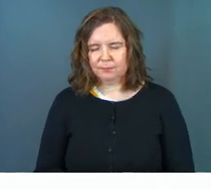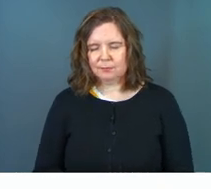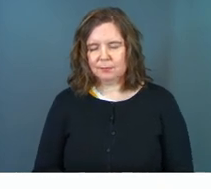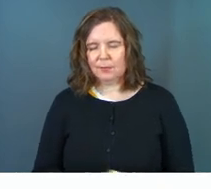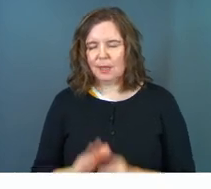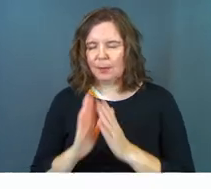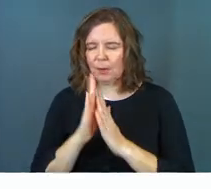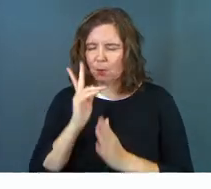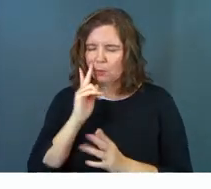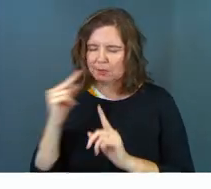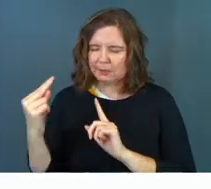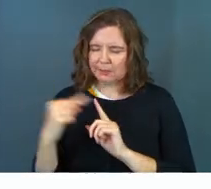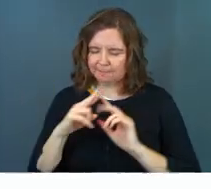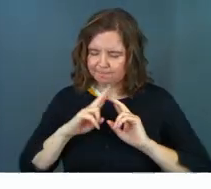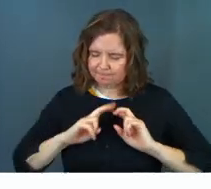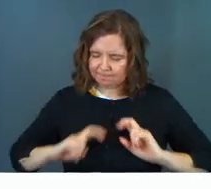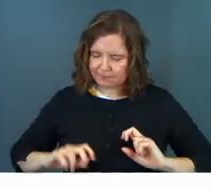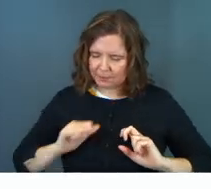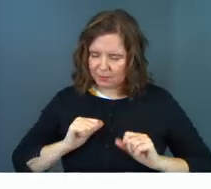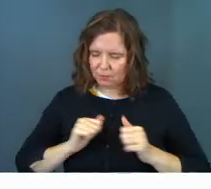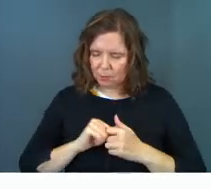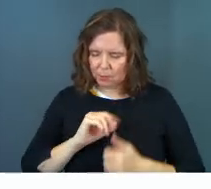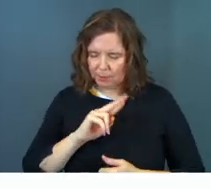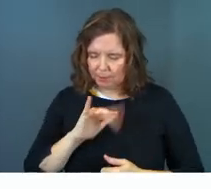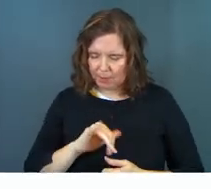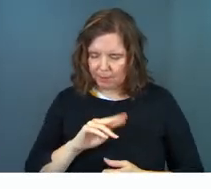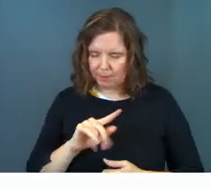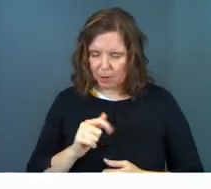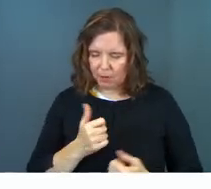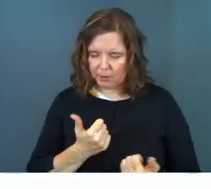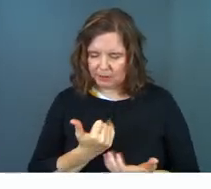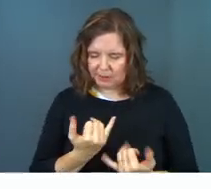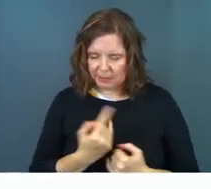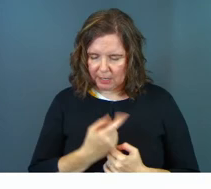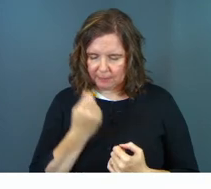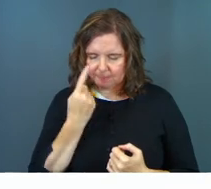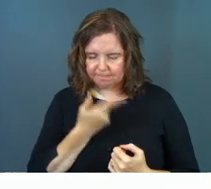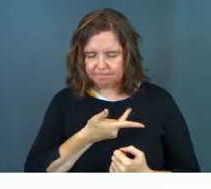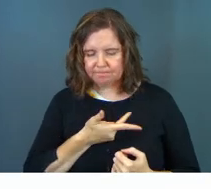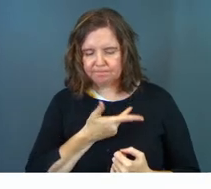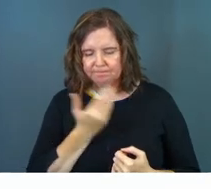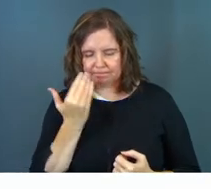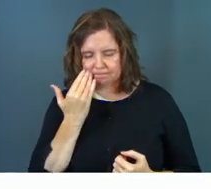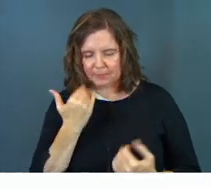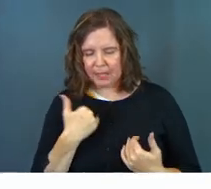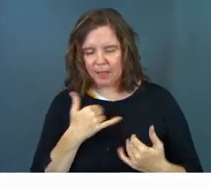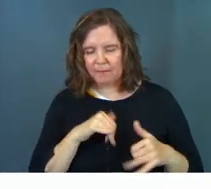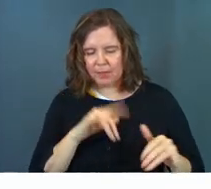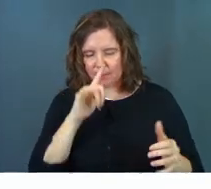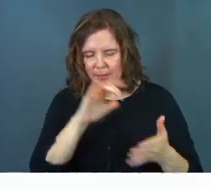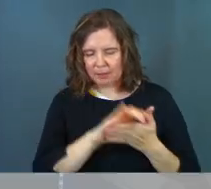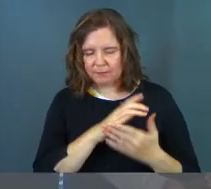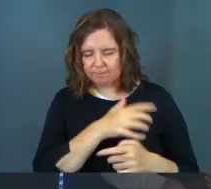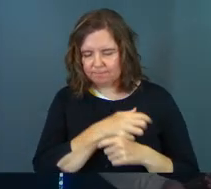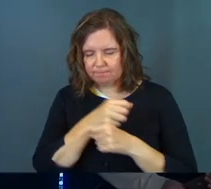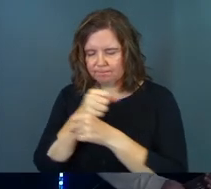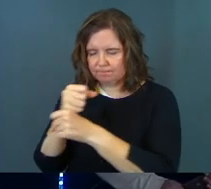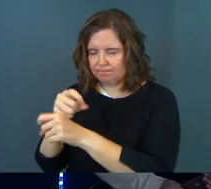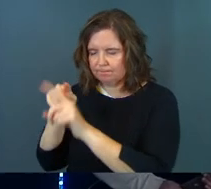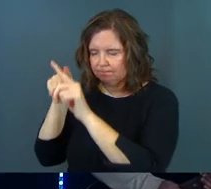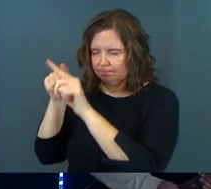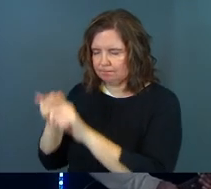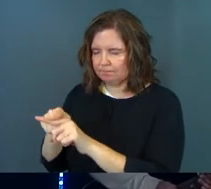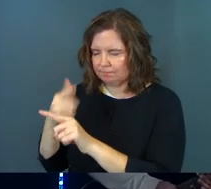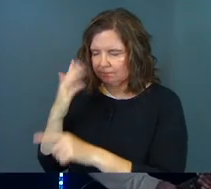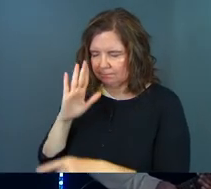Pray that we would see ourselves with Mary and Martha today. And we'd have their faith, God.